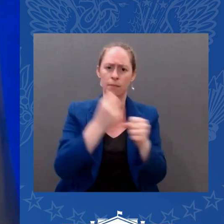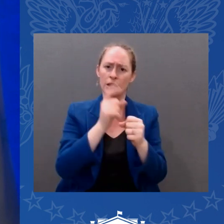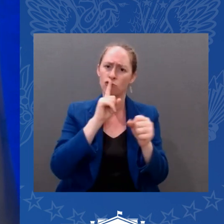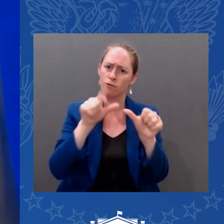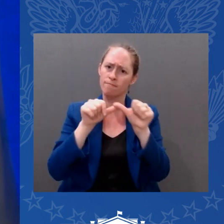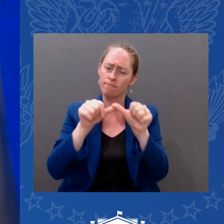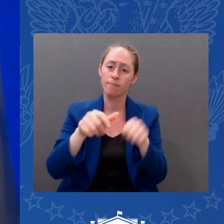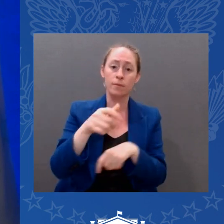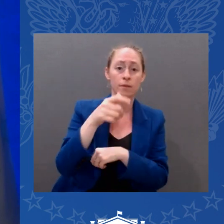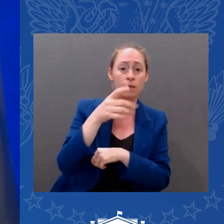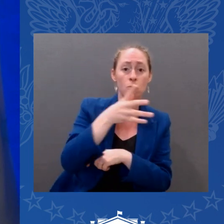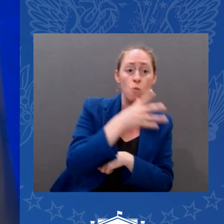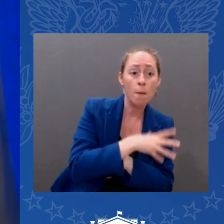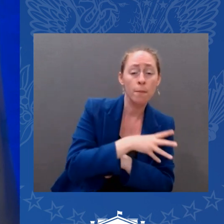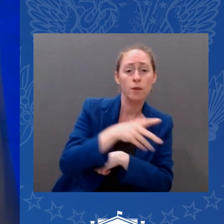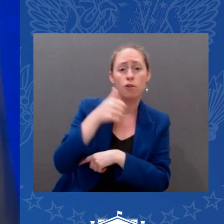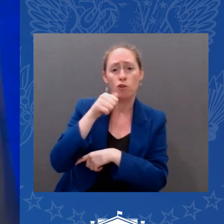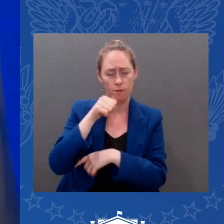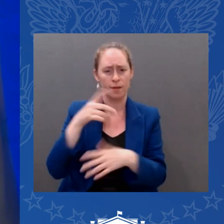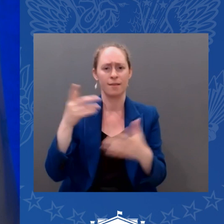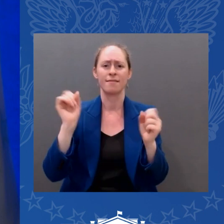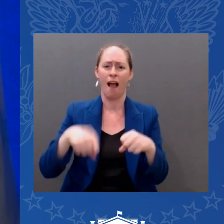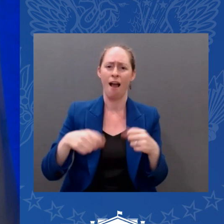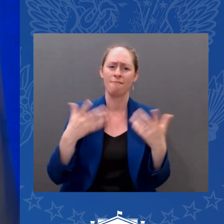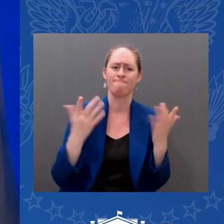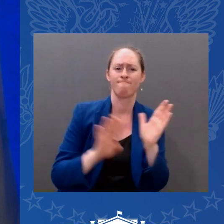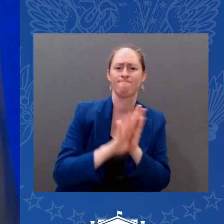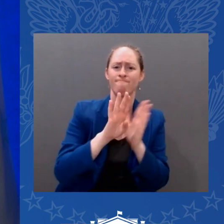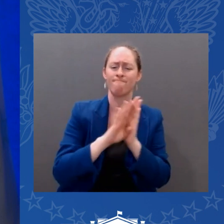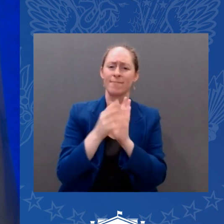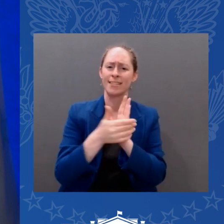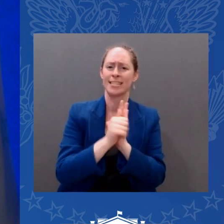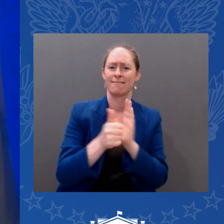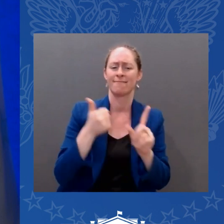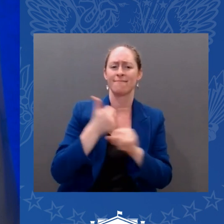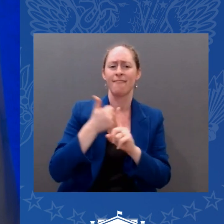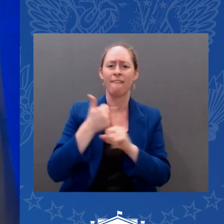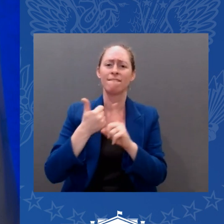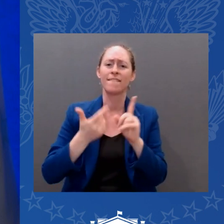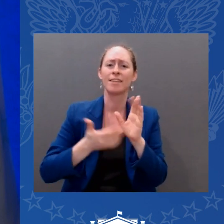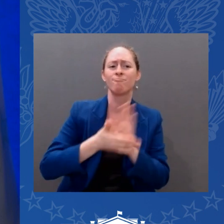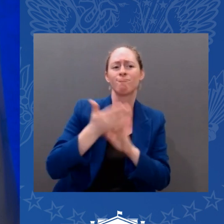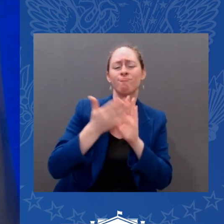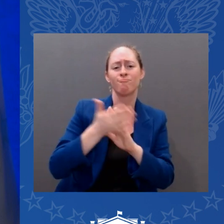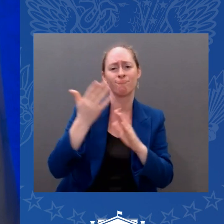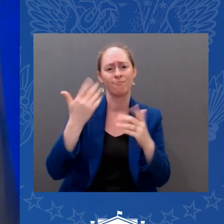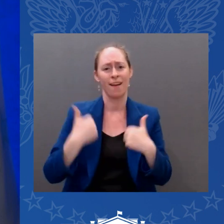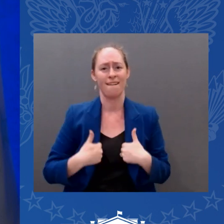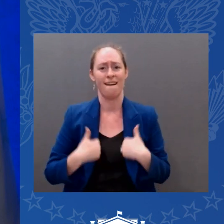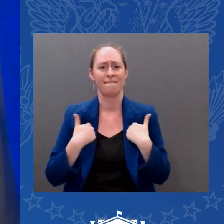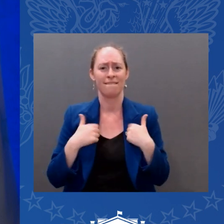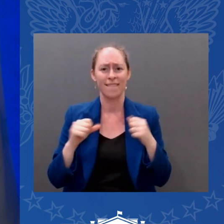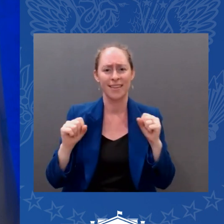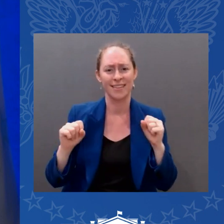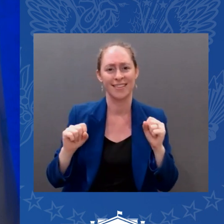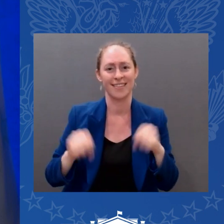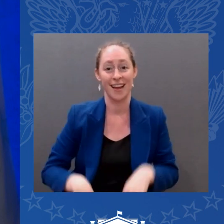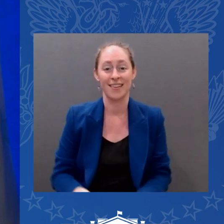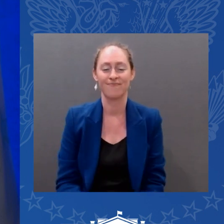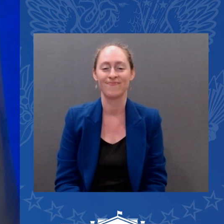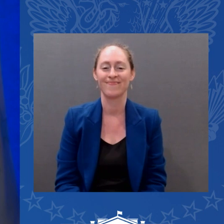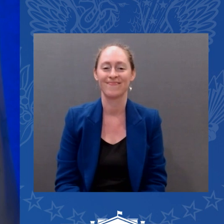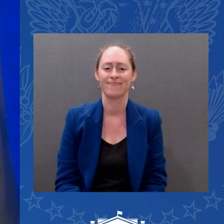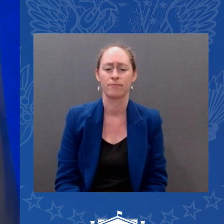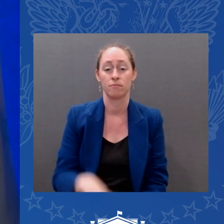Signatories to the Convention for the Elimination of All Forms of Discrimination Against Women believe it is imperative of all of